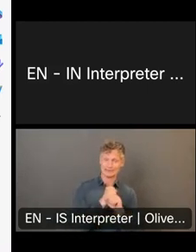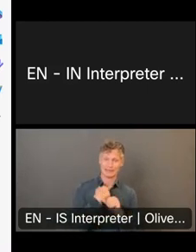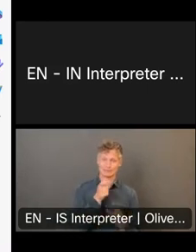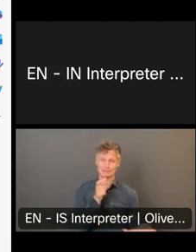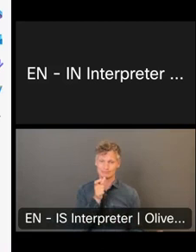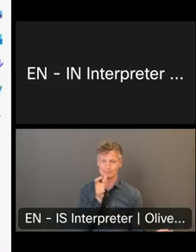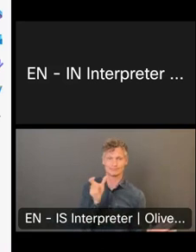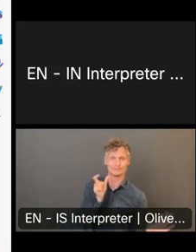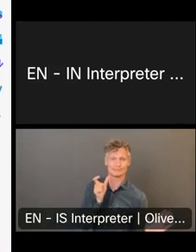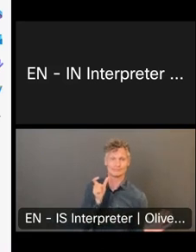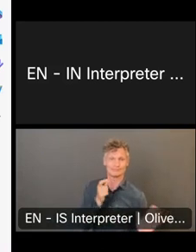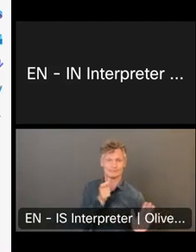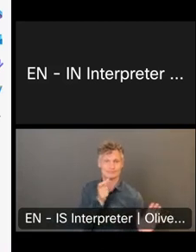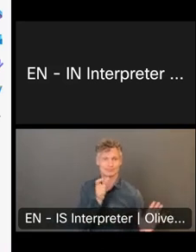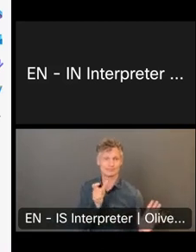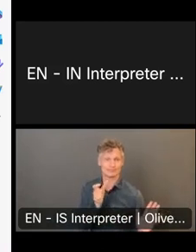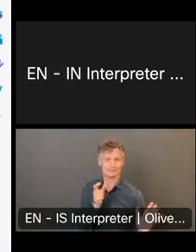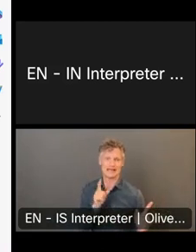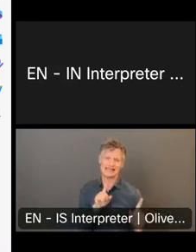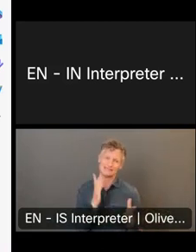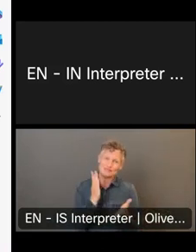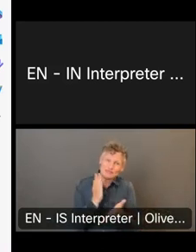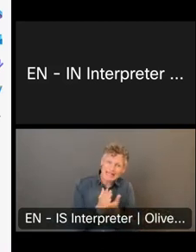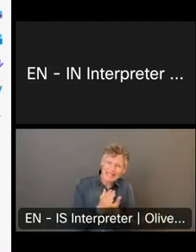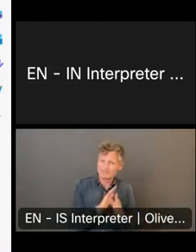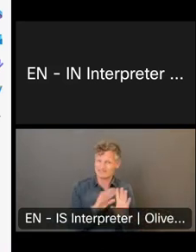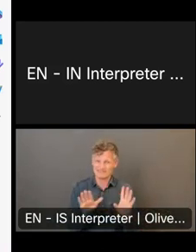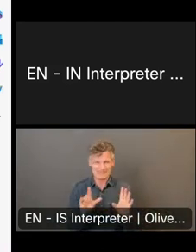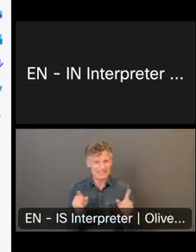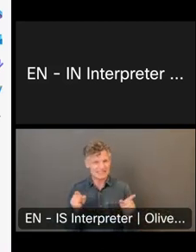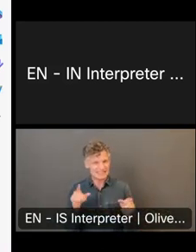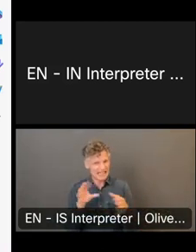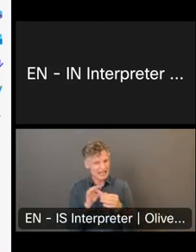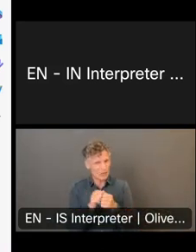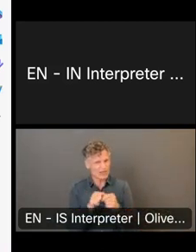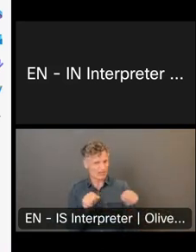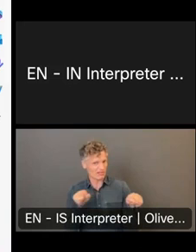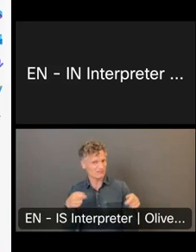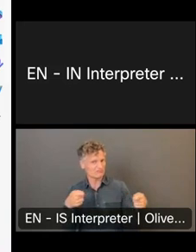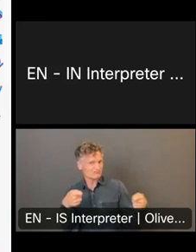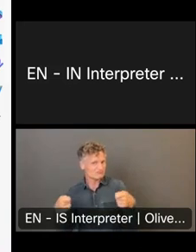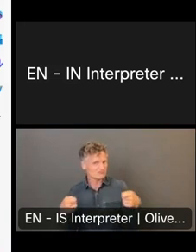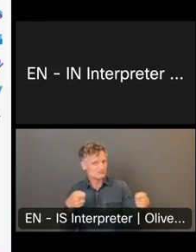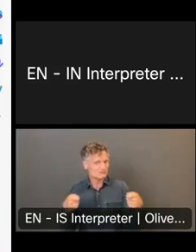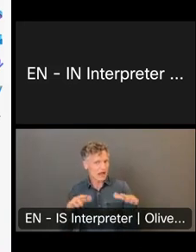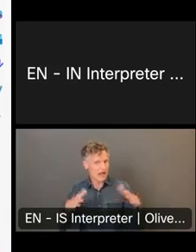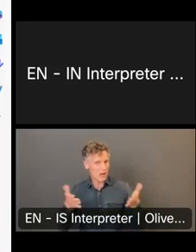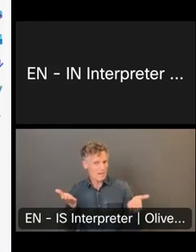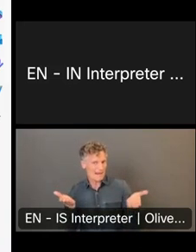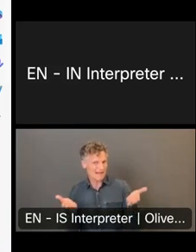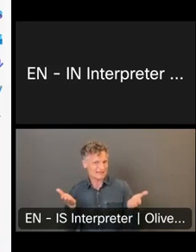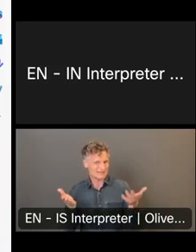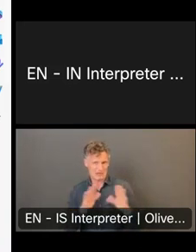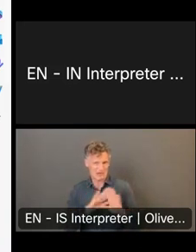the interaction of these two balancing forces, counterbalancing forces, but it's not really brevity any more than